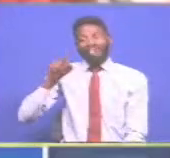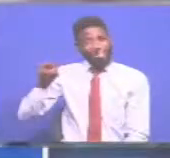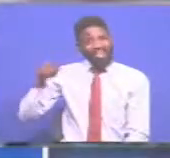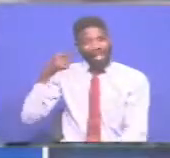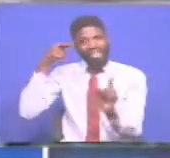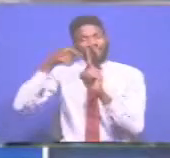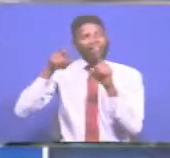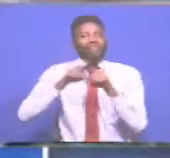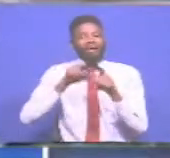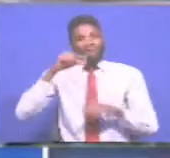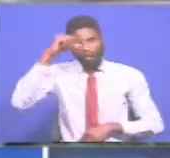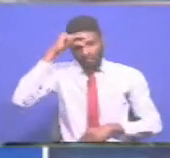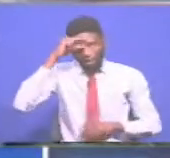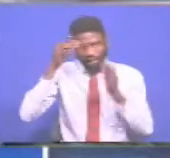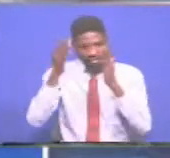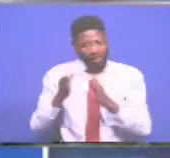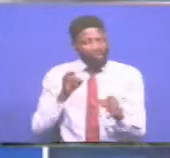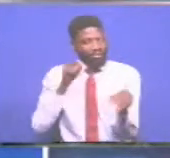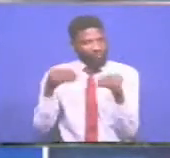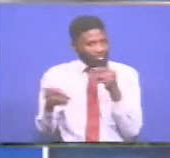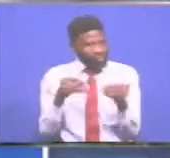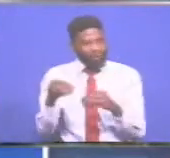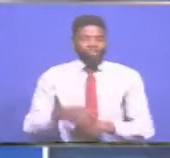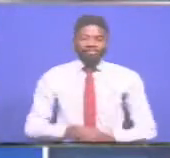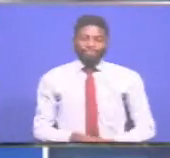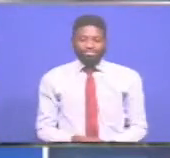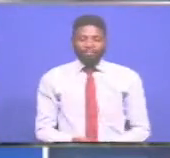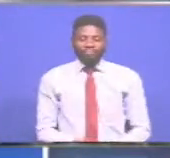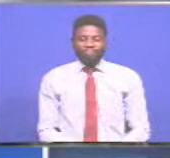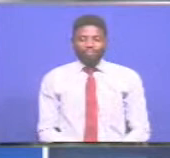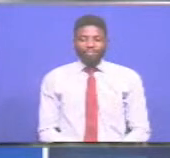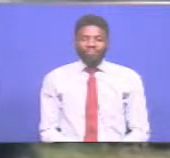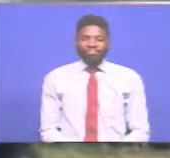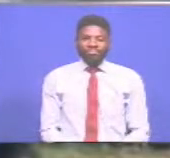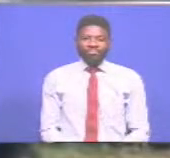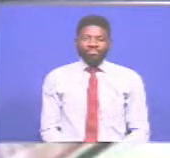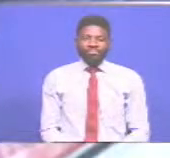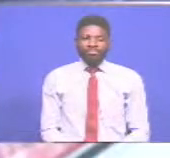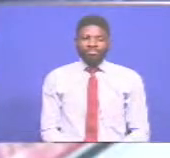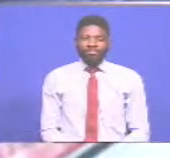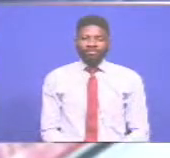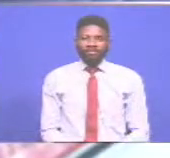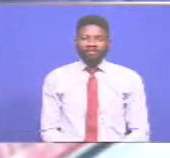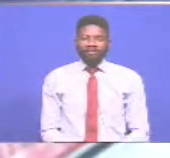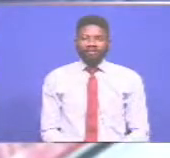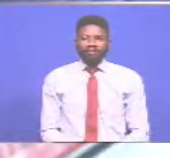job. Kevin Washira, Channel 1 News.